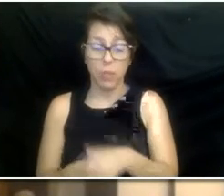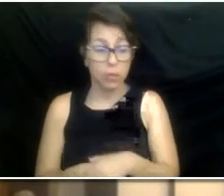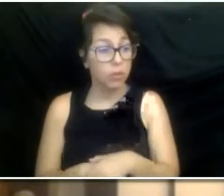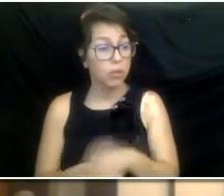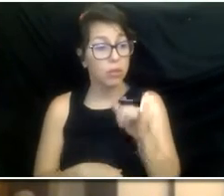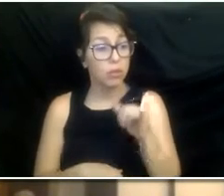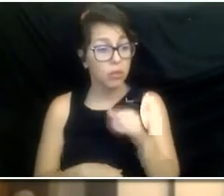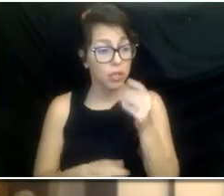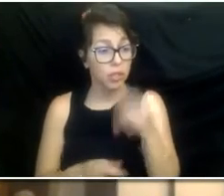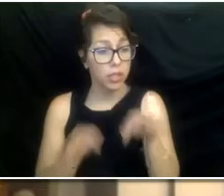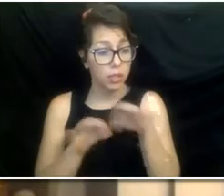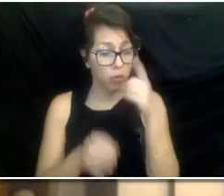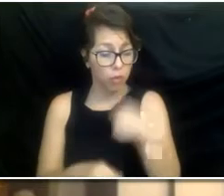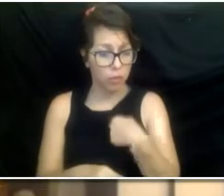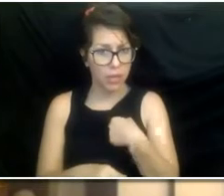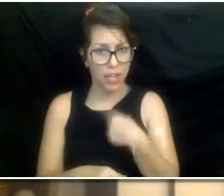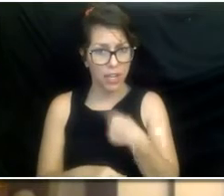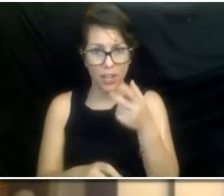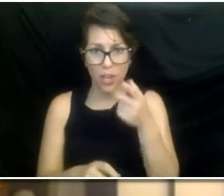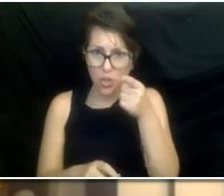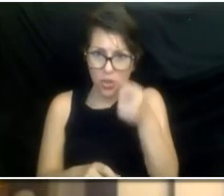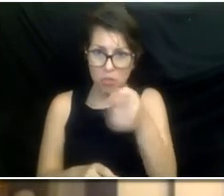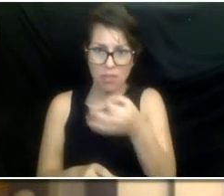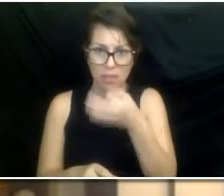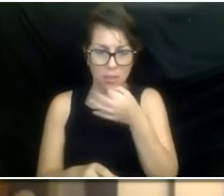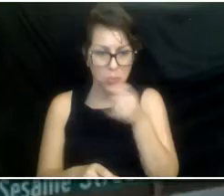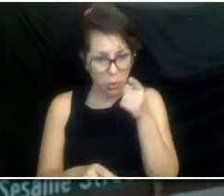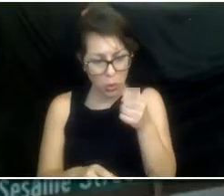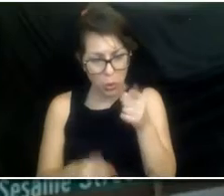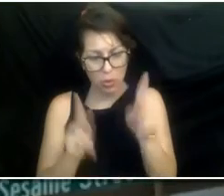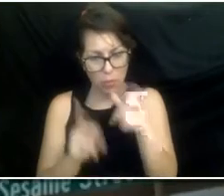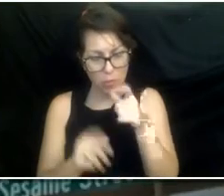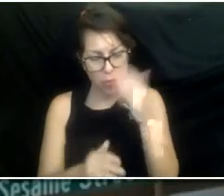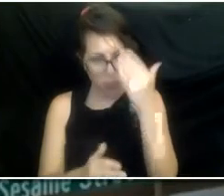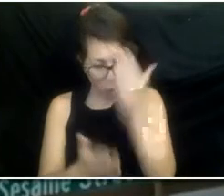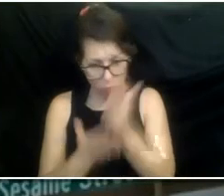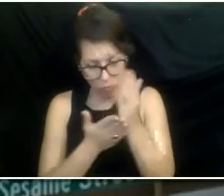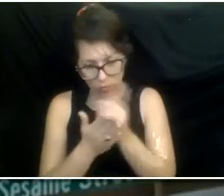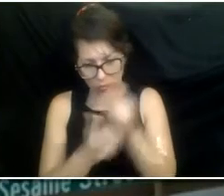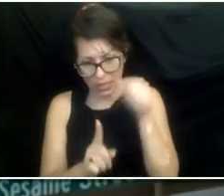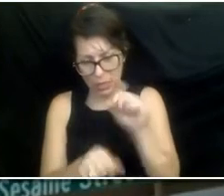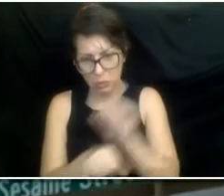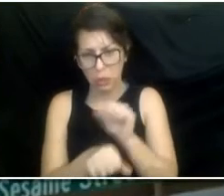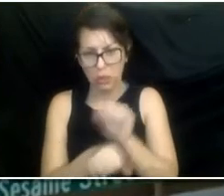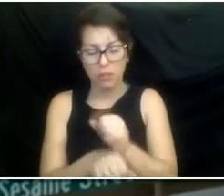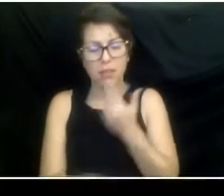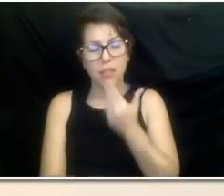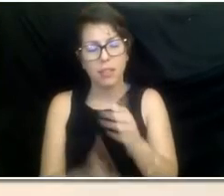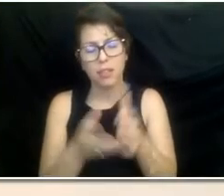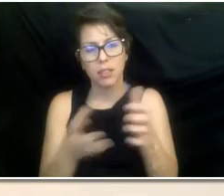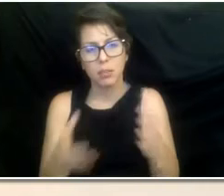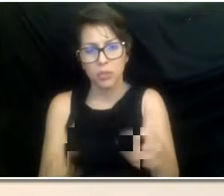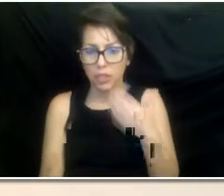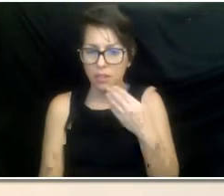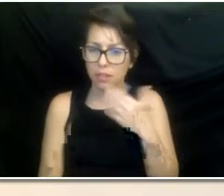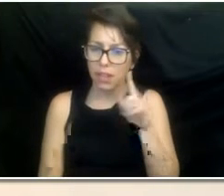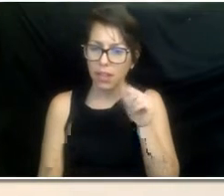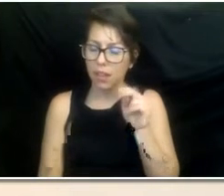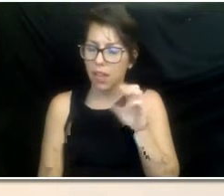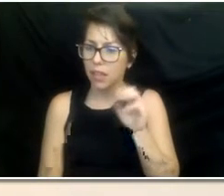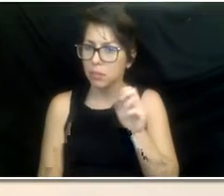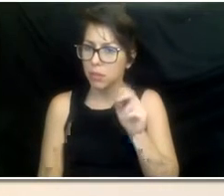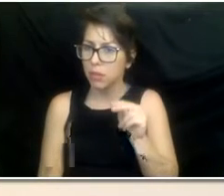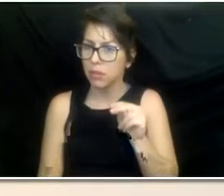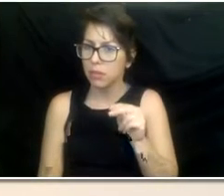to the next panelist who is Nikki sheth also from womenkind thank you thank you to all the esteamed members